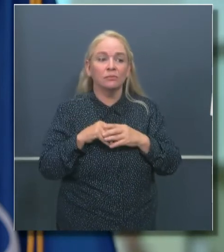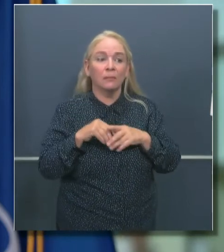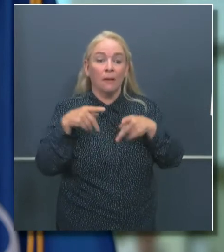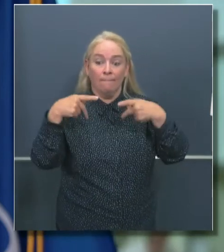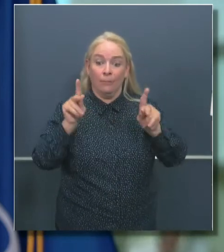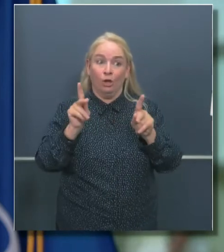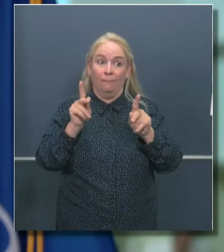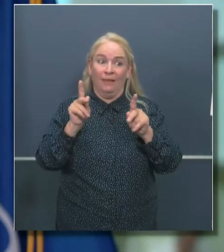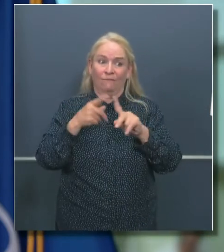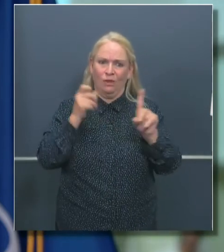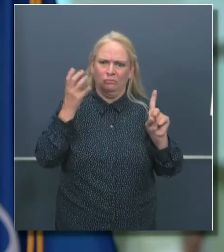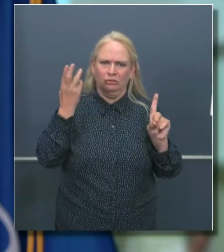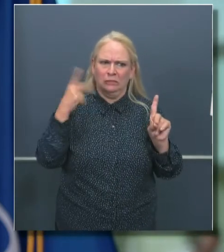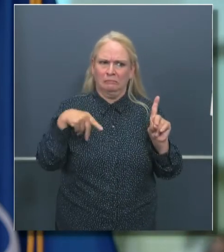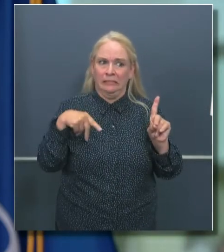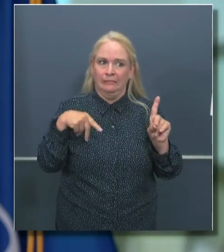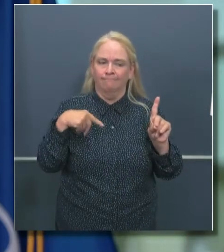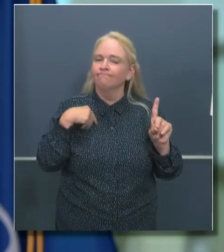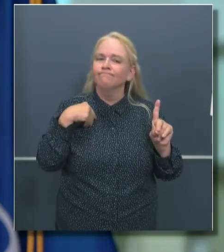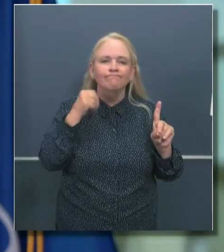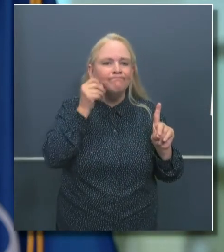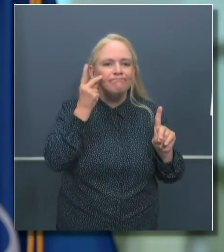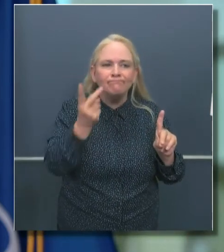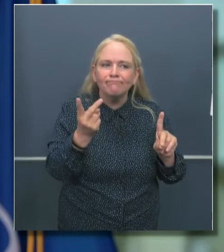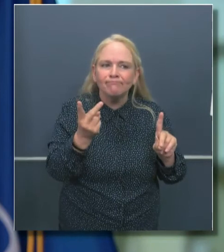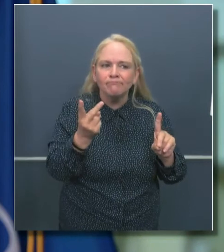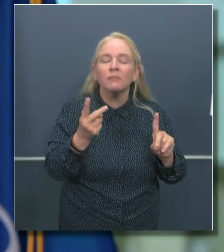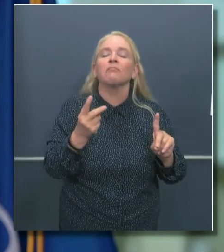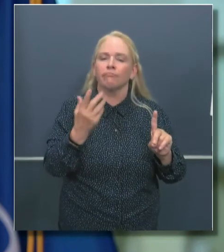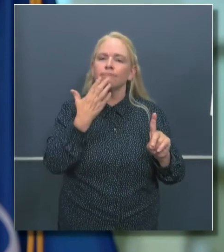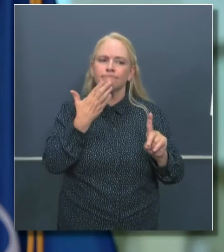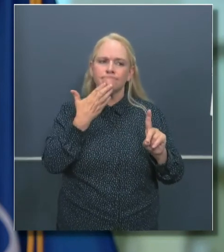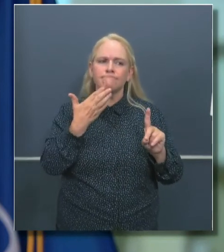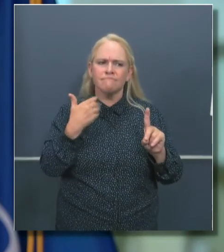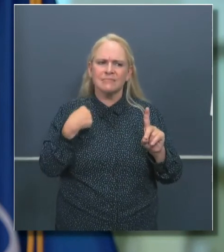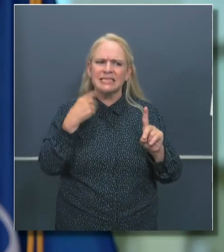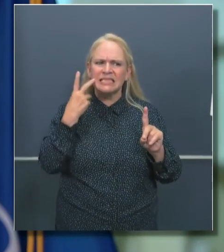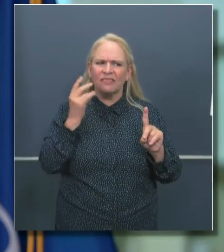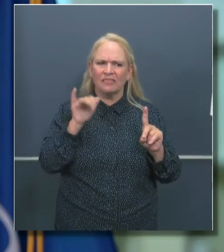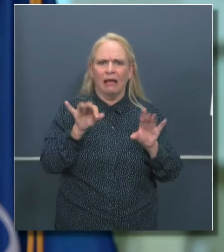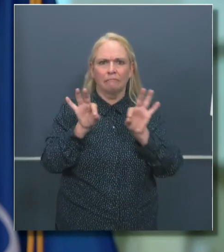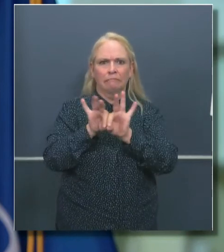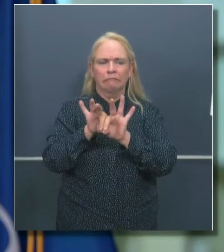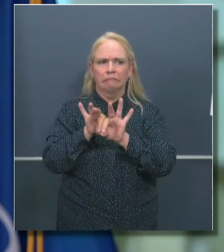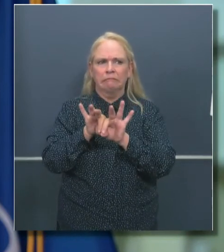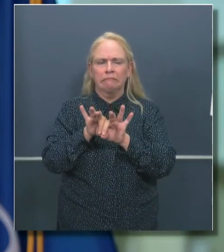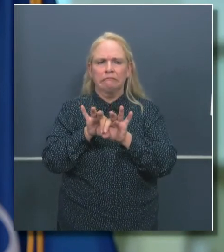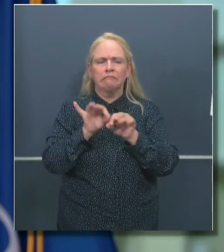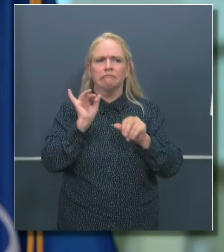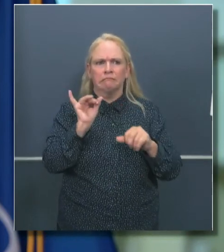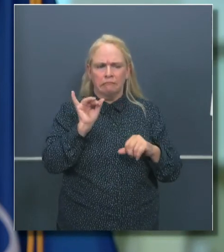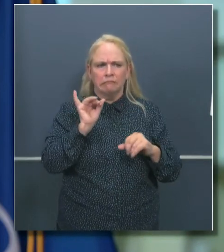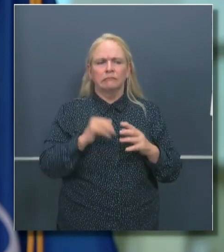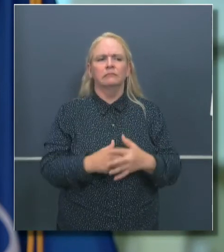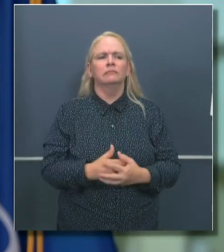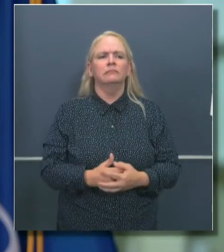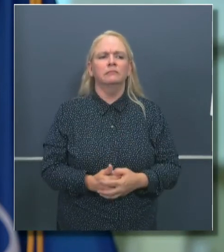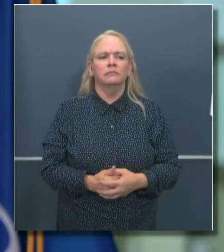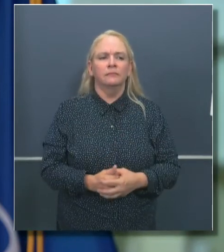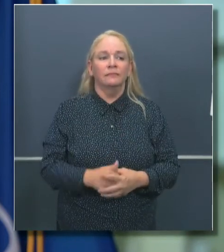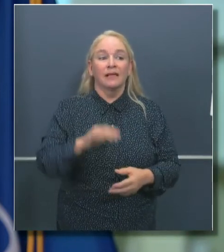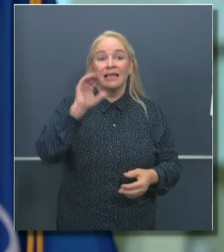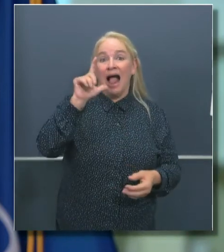state agency. That said, I do have something perhaps more valuable, and that's Mark Gilladucci, the head of the Office of